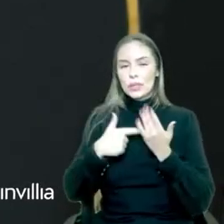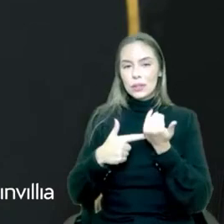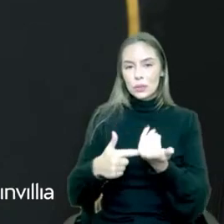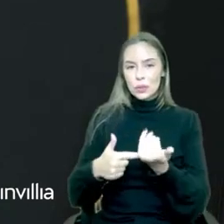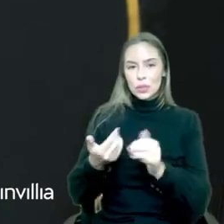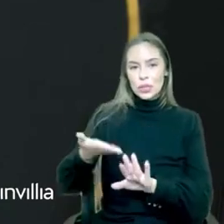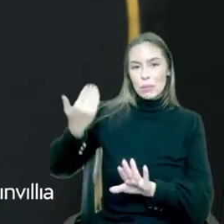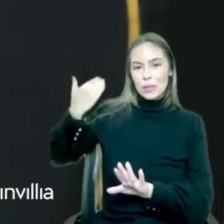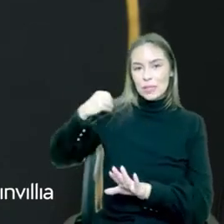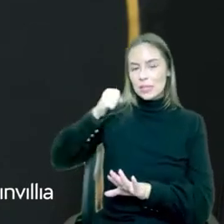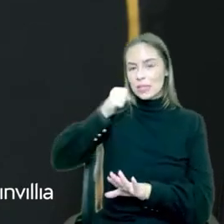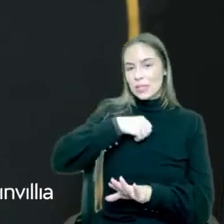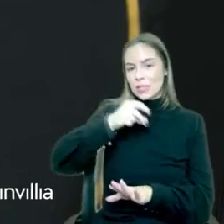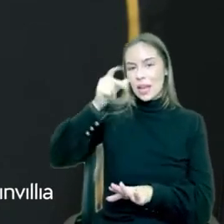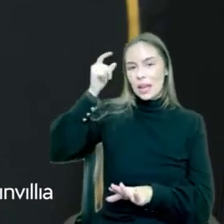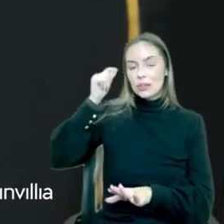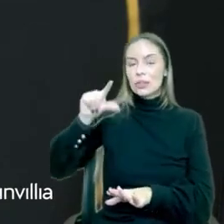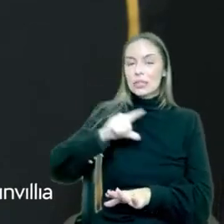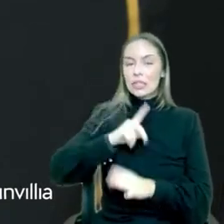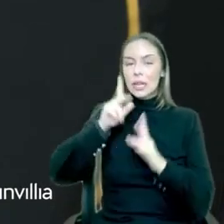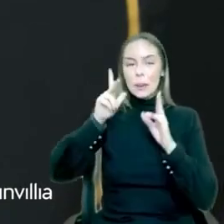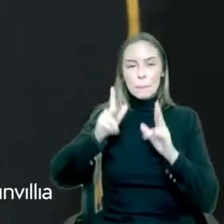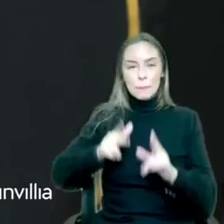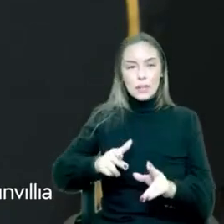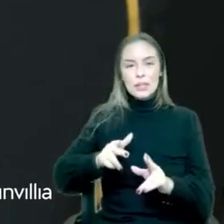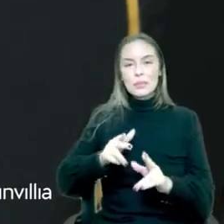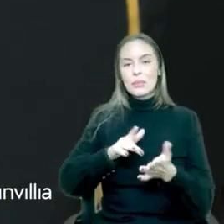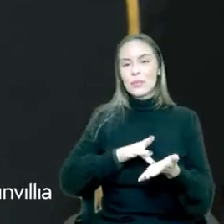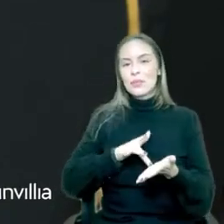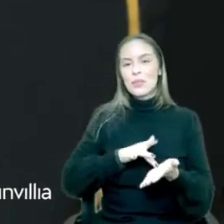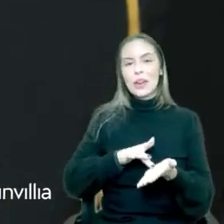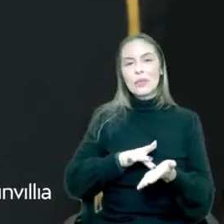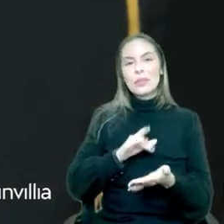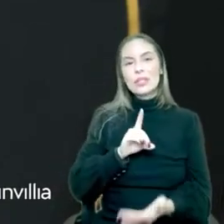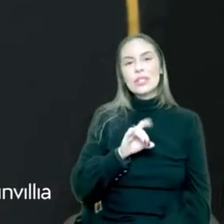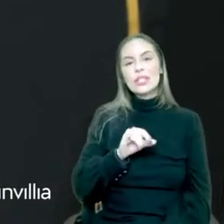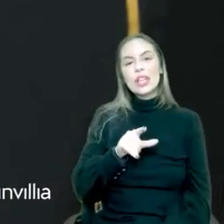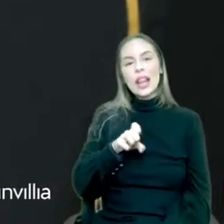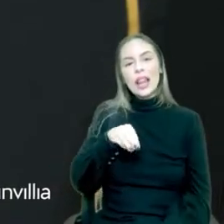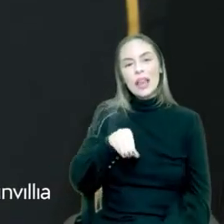same false dilemma. And